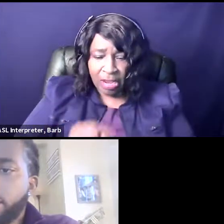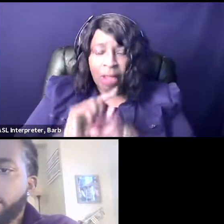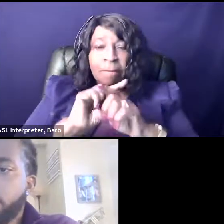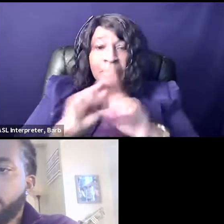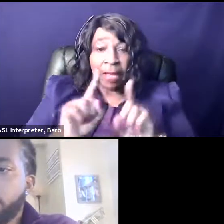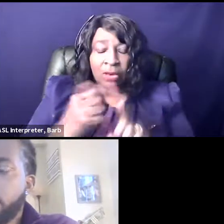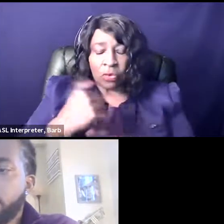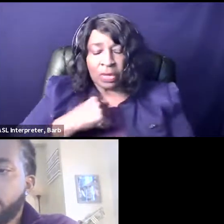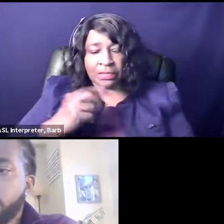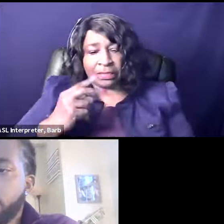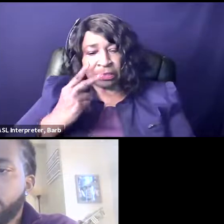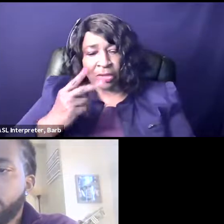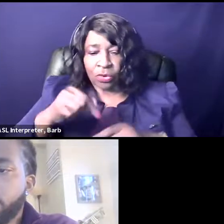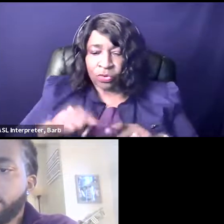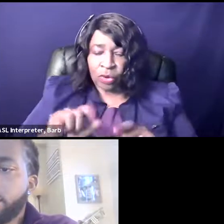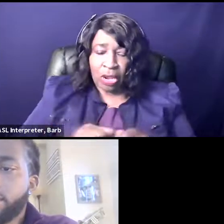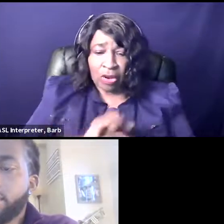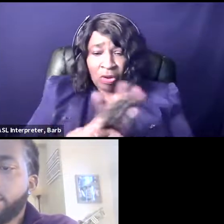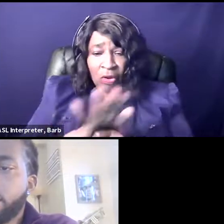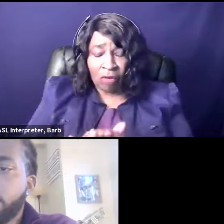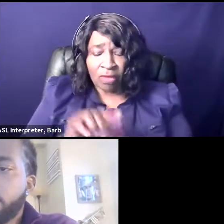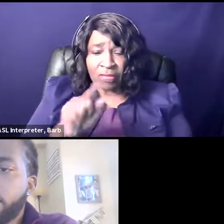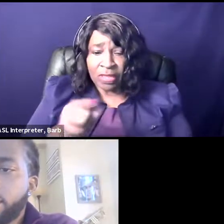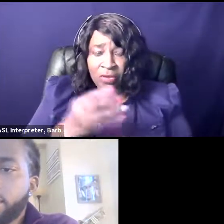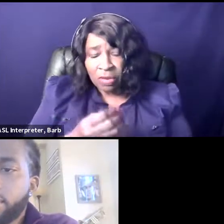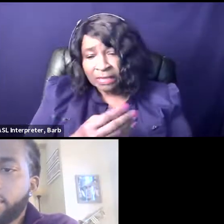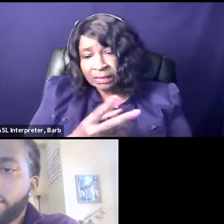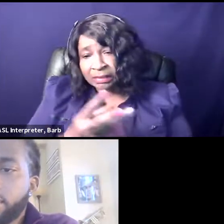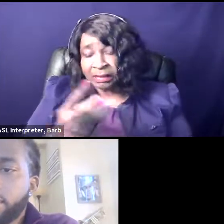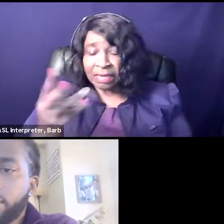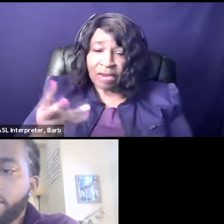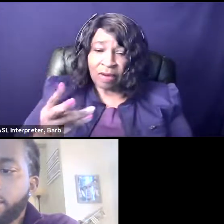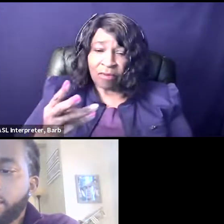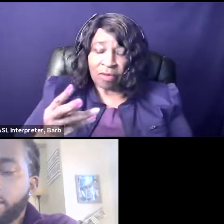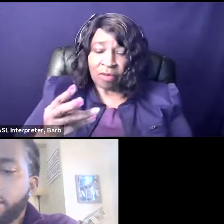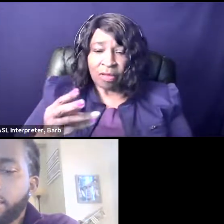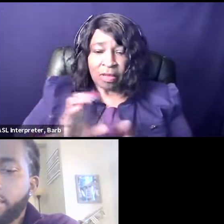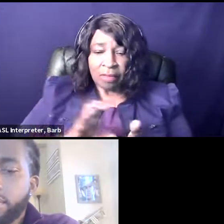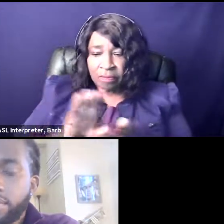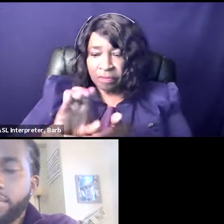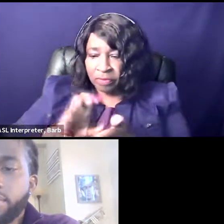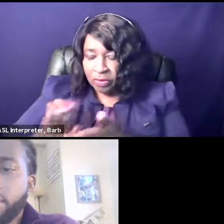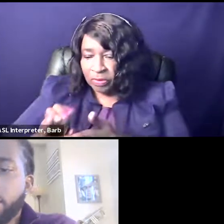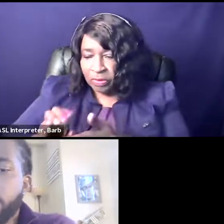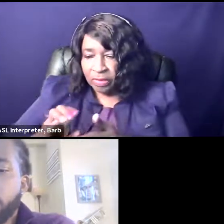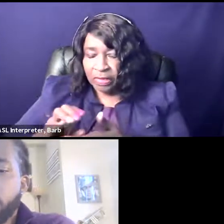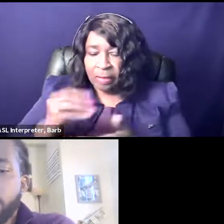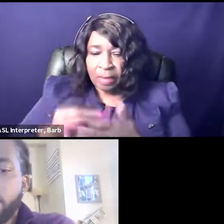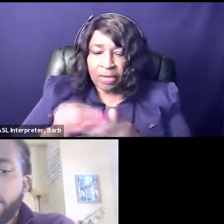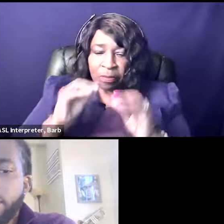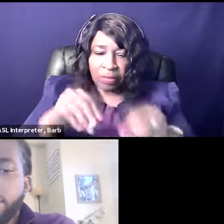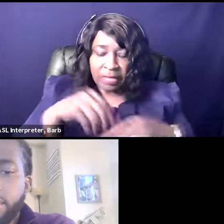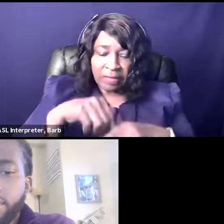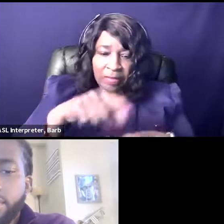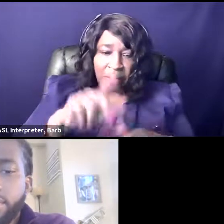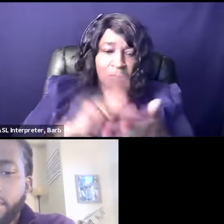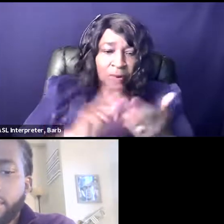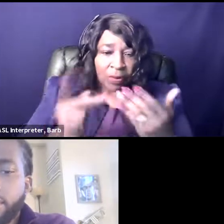that, there were several infusions of cash into that program. So everybody's heard of the CARES Act, which was one of our,